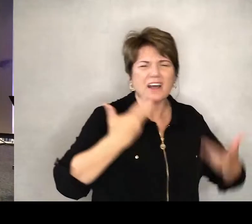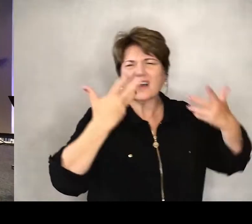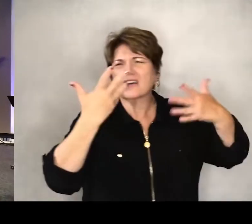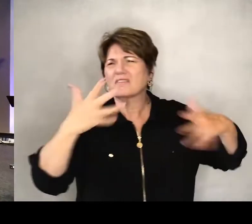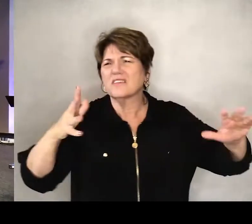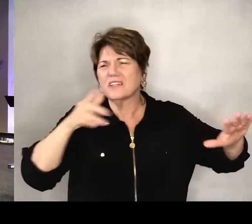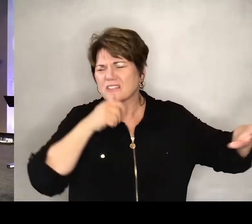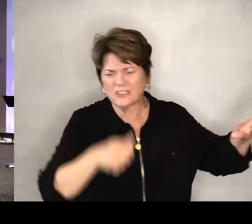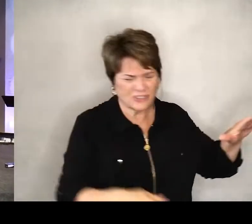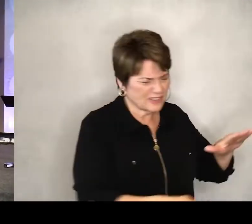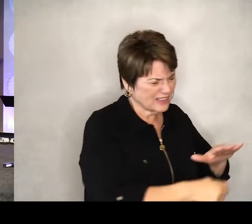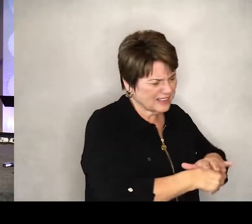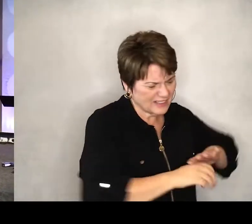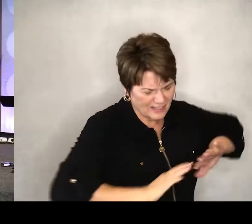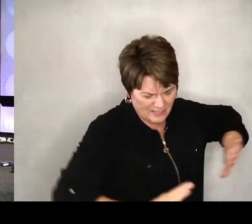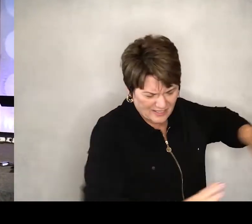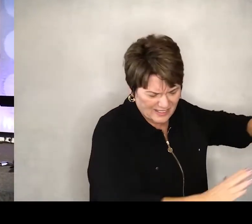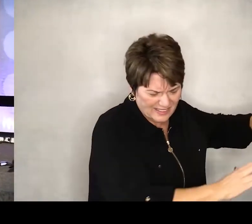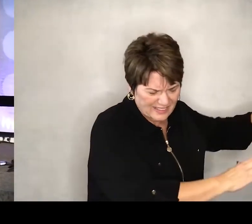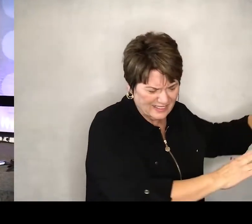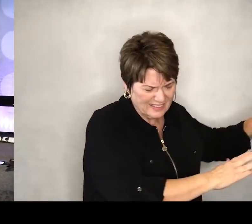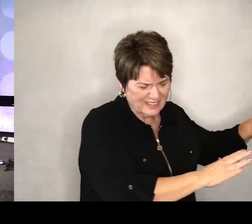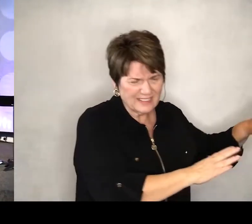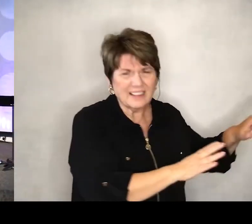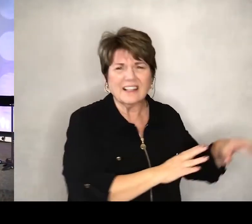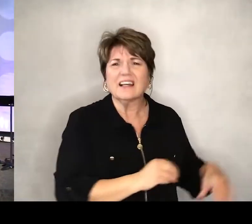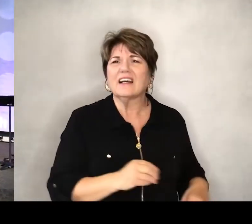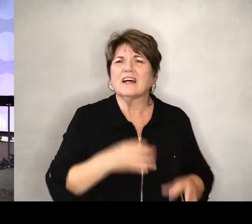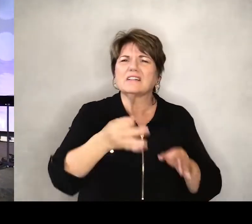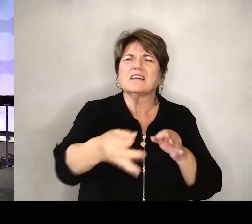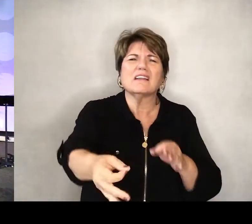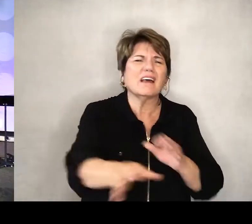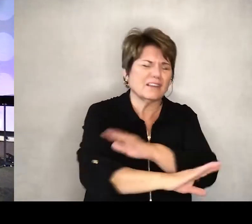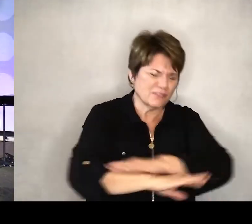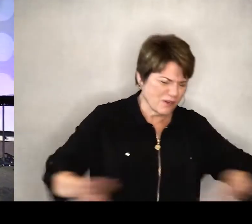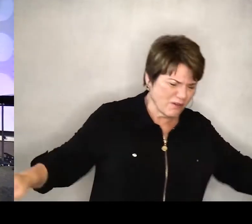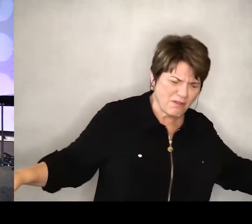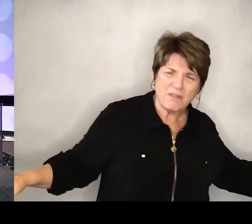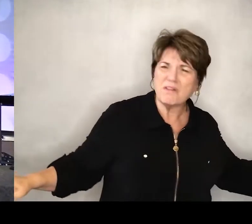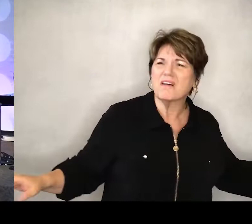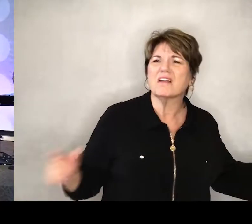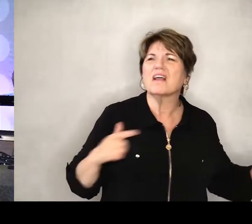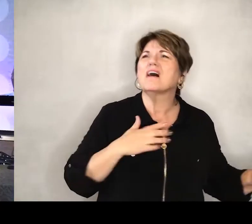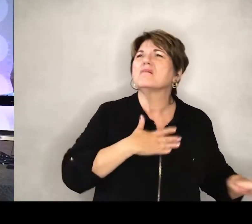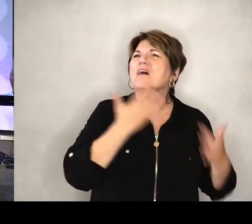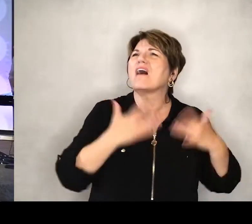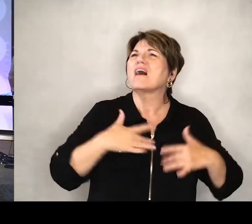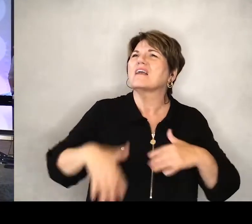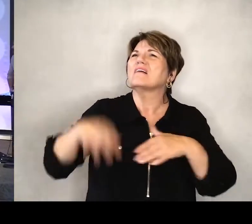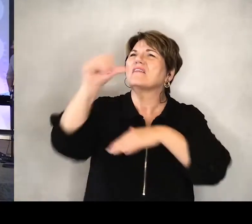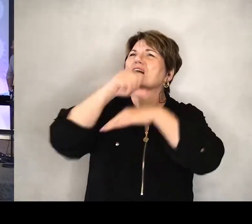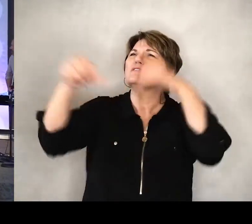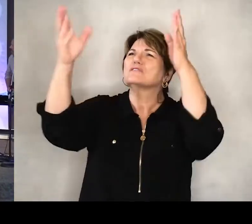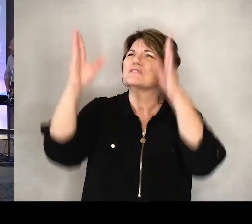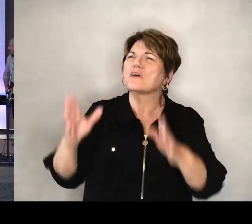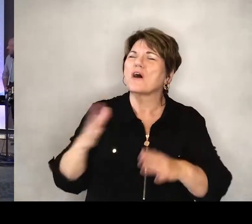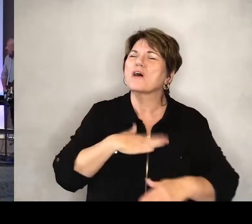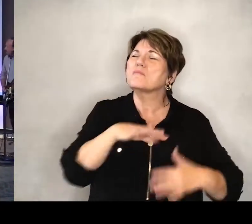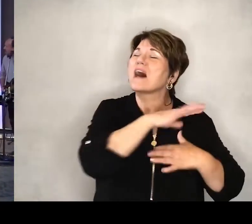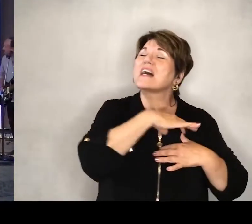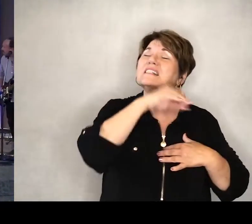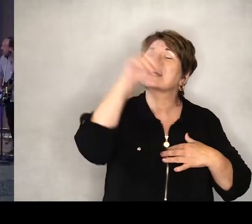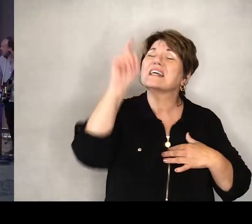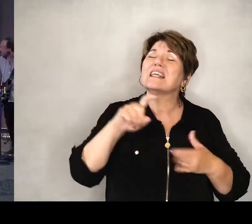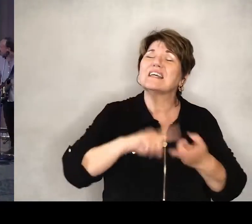Done with the hiding, the reason to wait. My heart found a surgeon, my